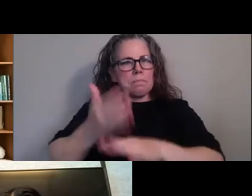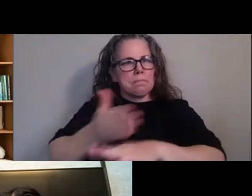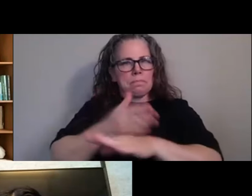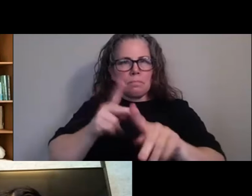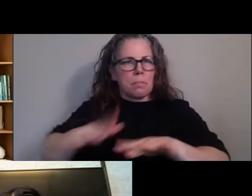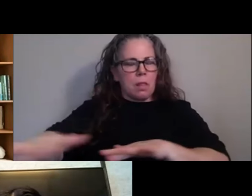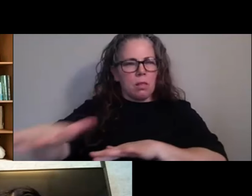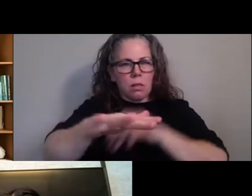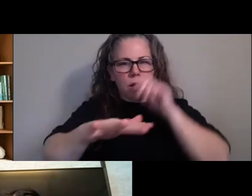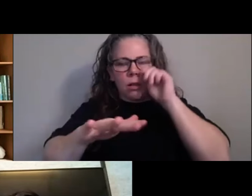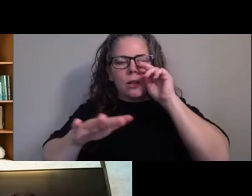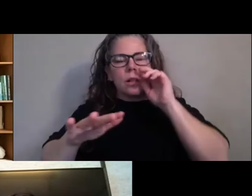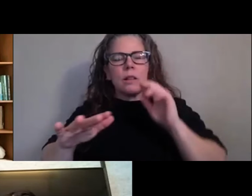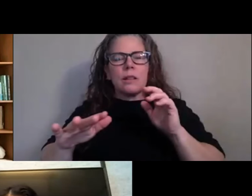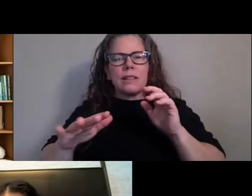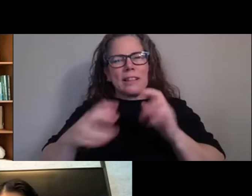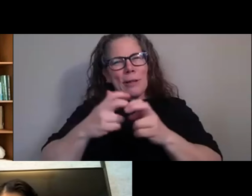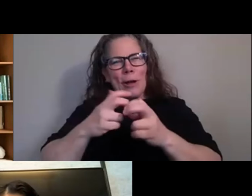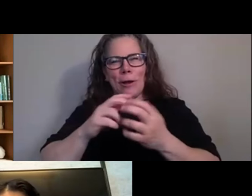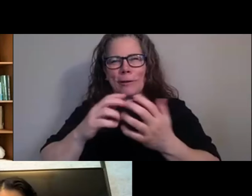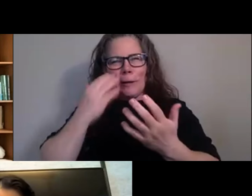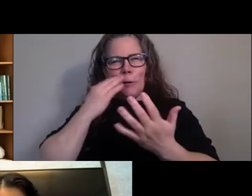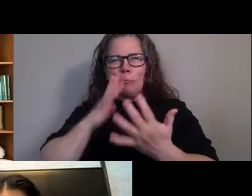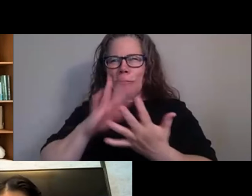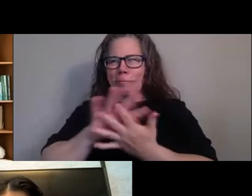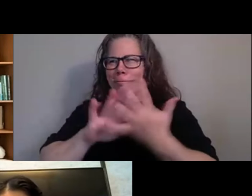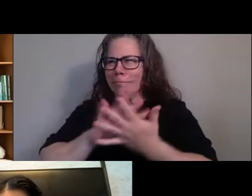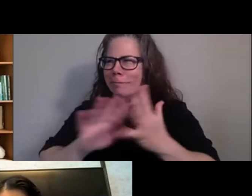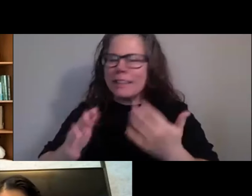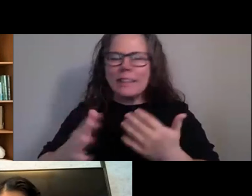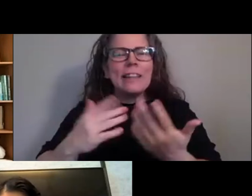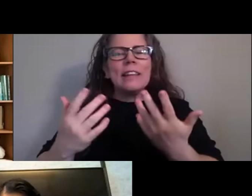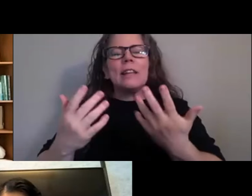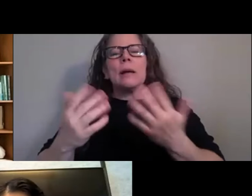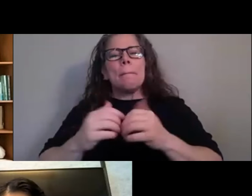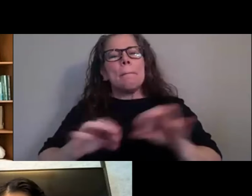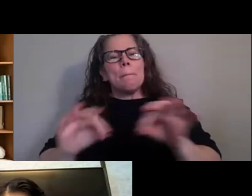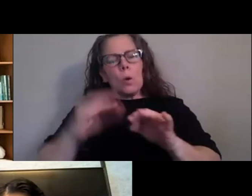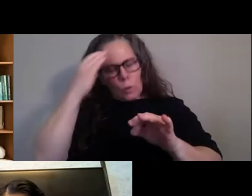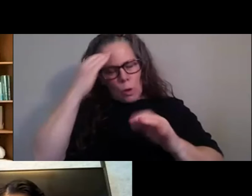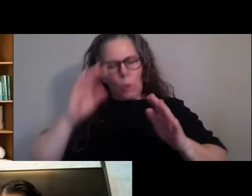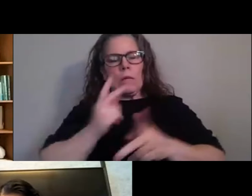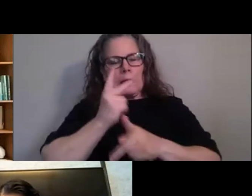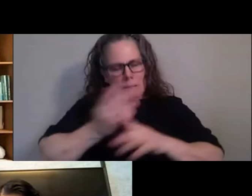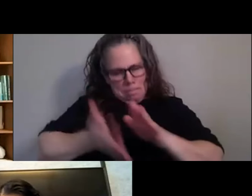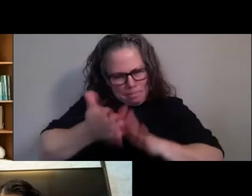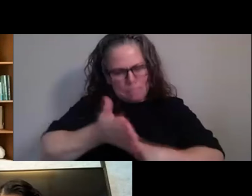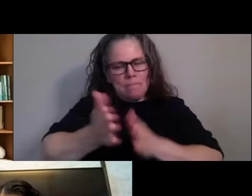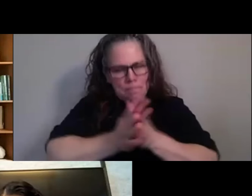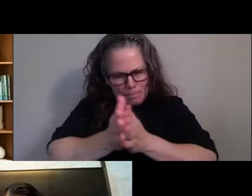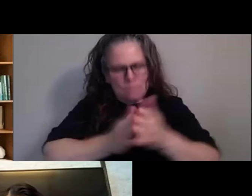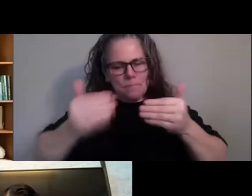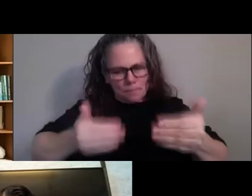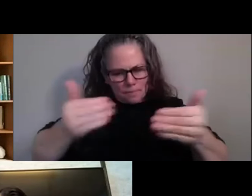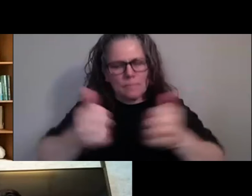So I feel like that's not a great answer, but I think it's being mindful of that line of keeping the momentum, being willing to